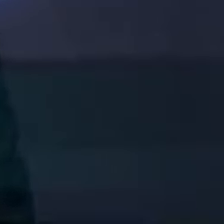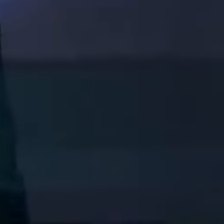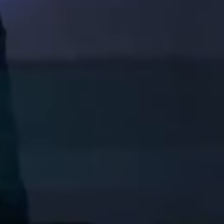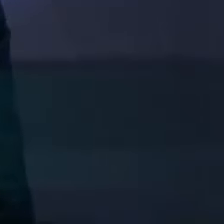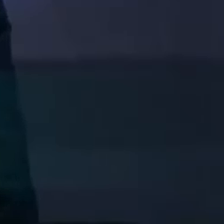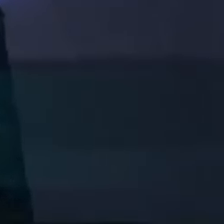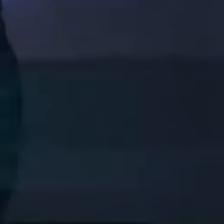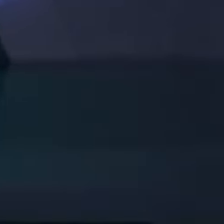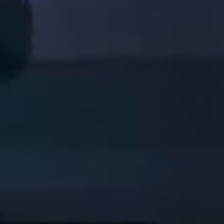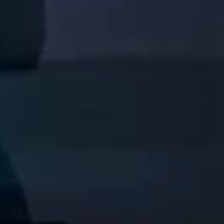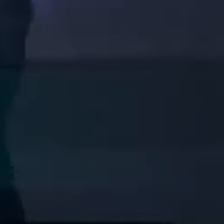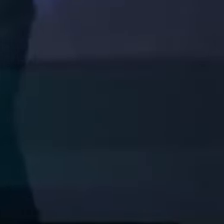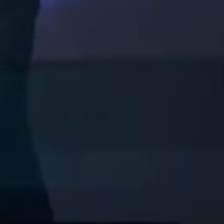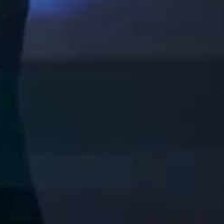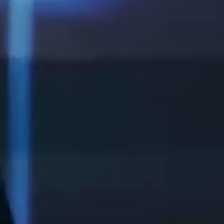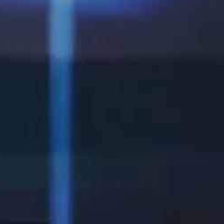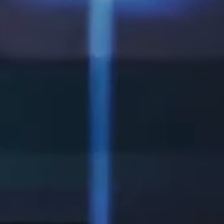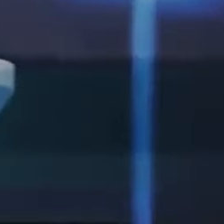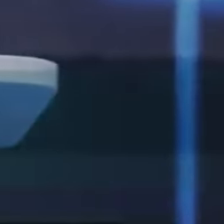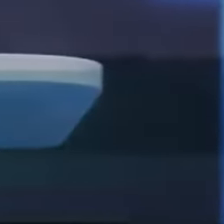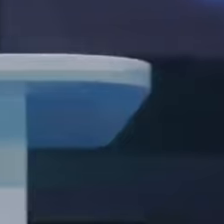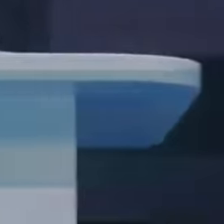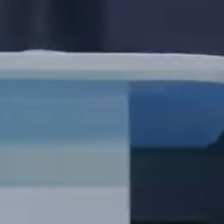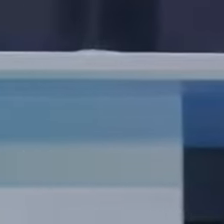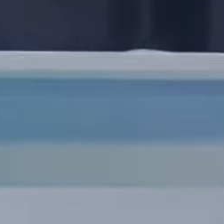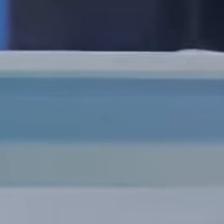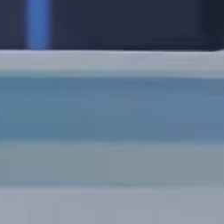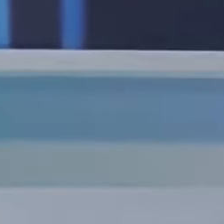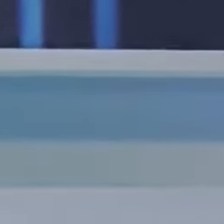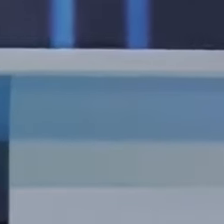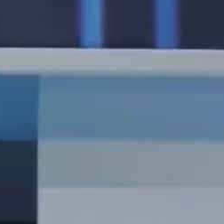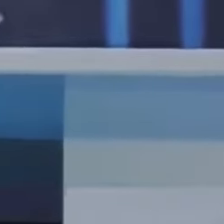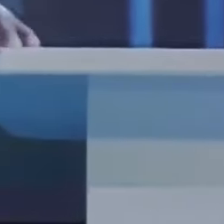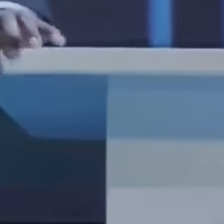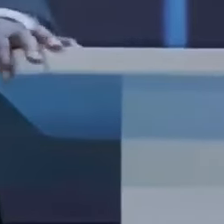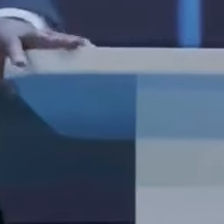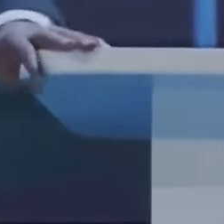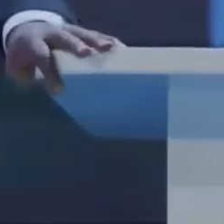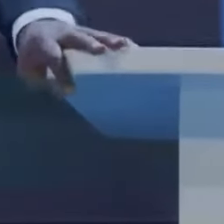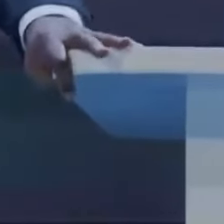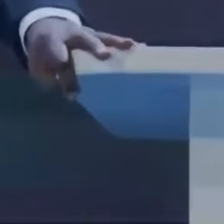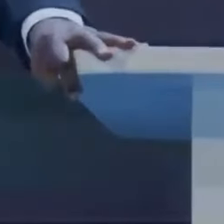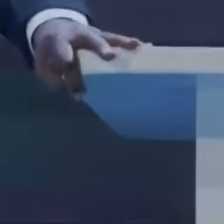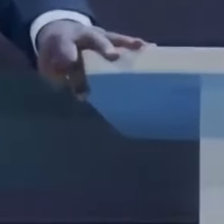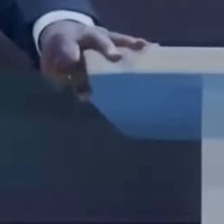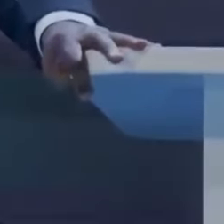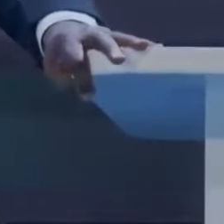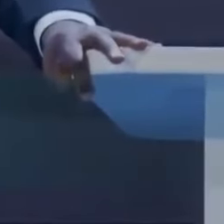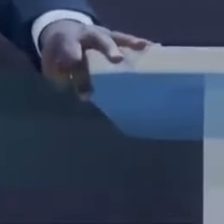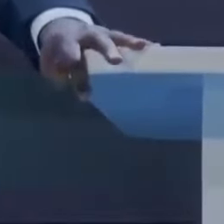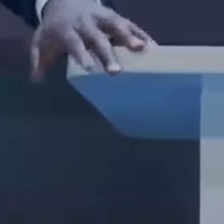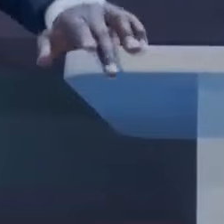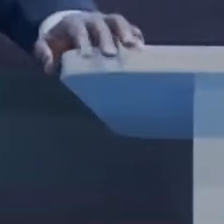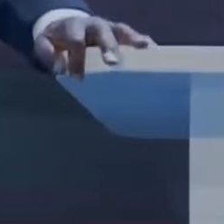have Bible also on their cell phone. Yet, because they do not understand the